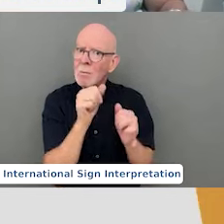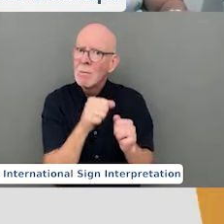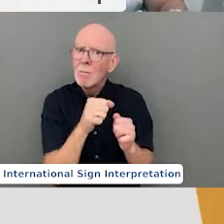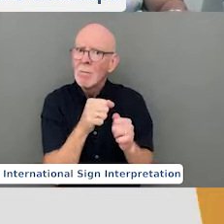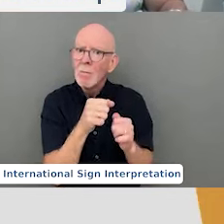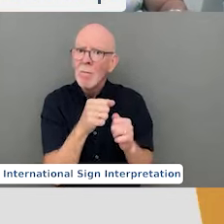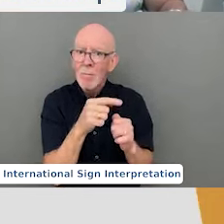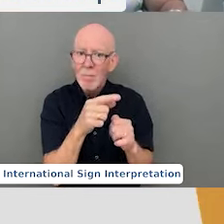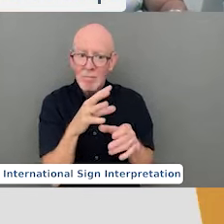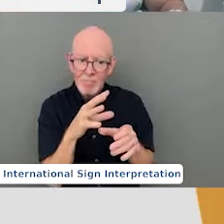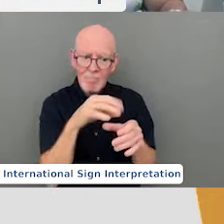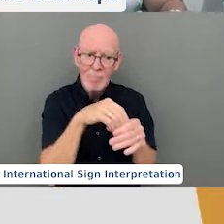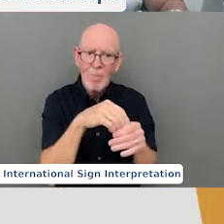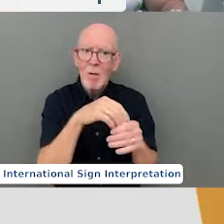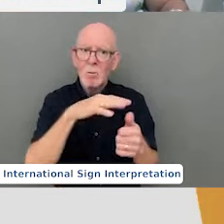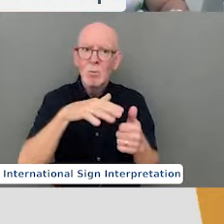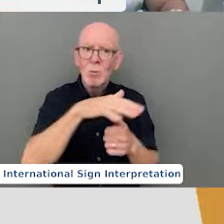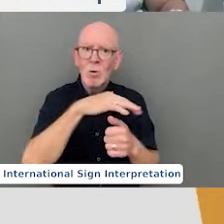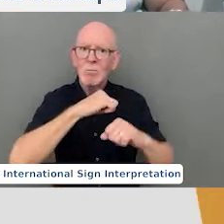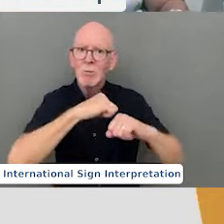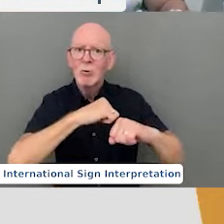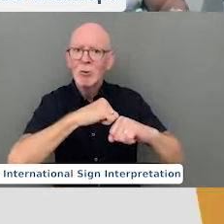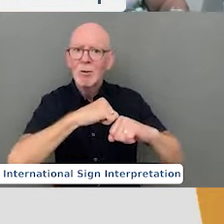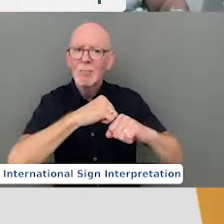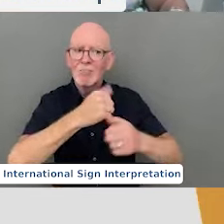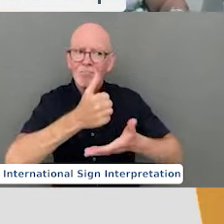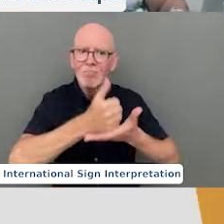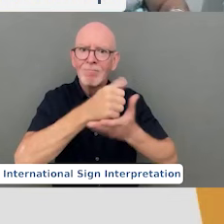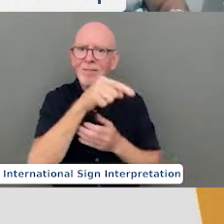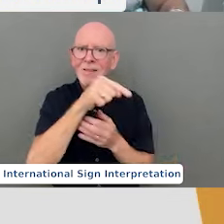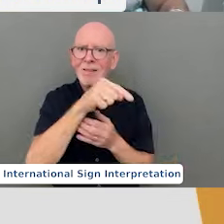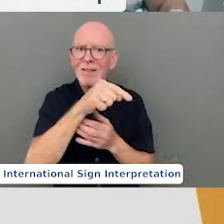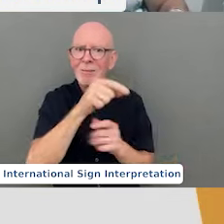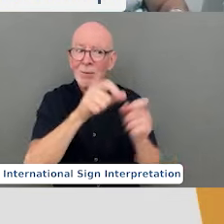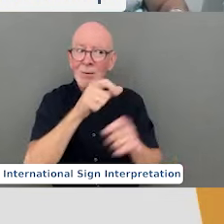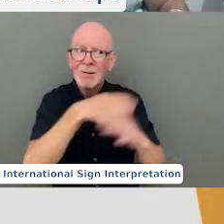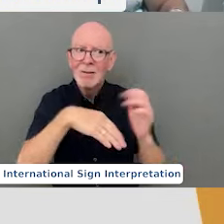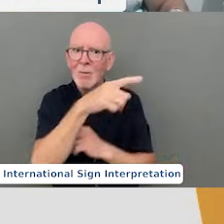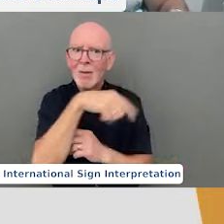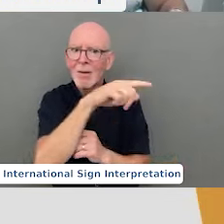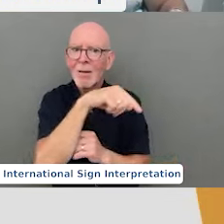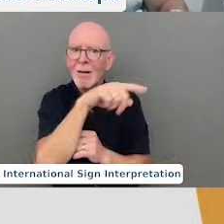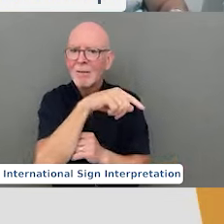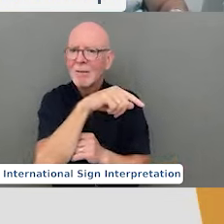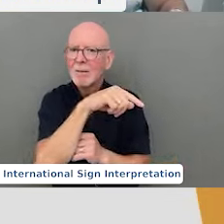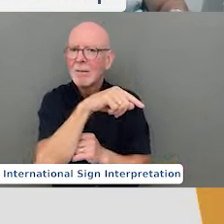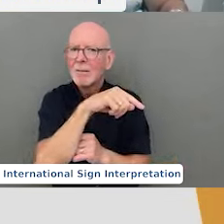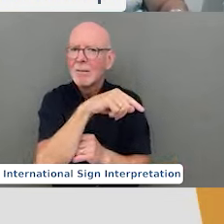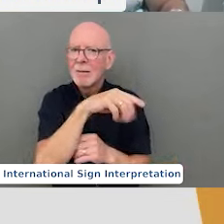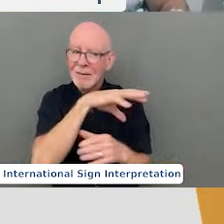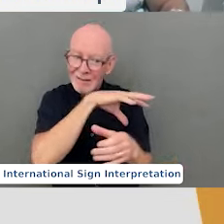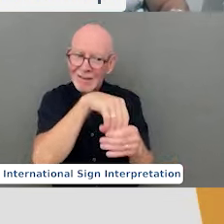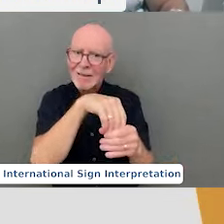district and community level plans. So we see this as an opportunity to